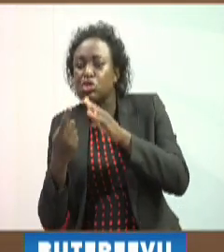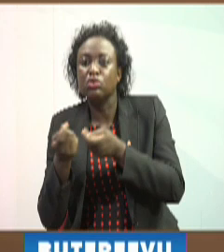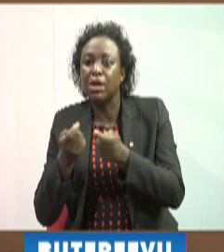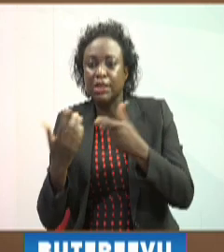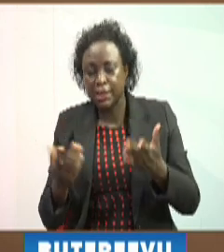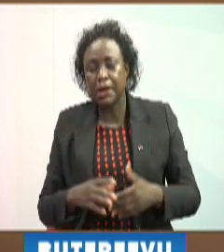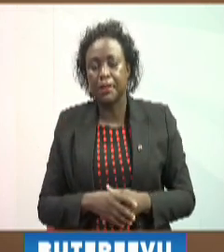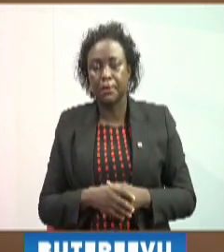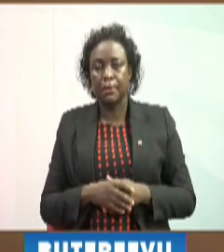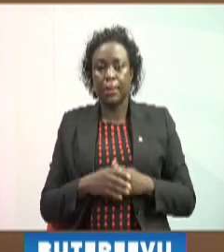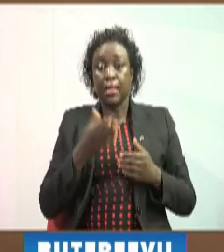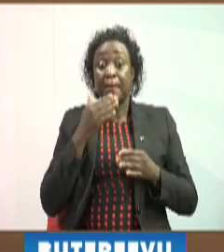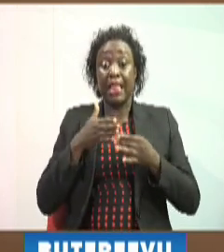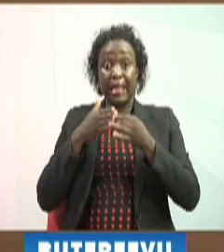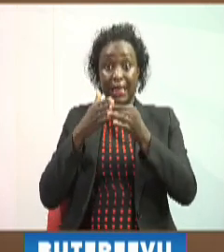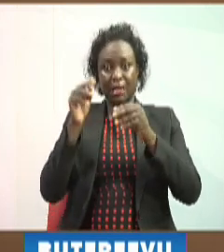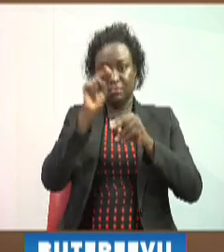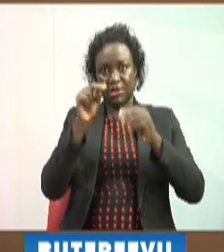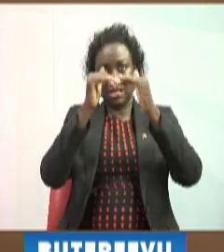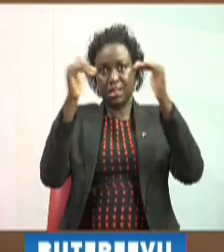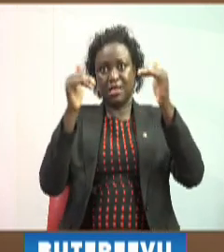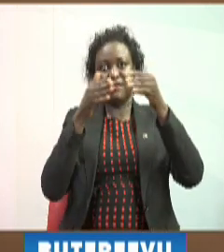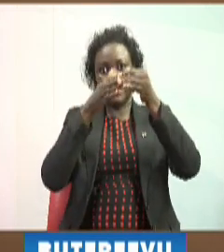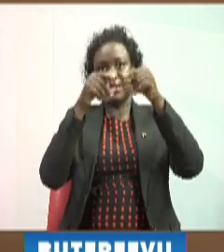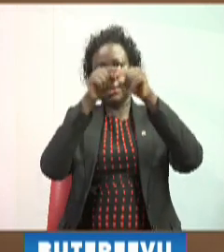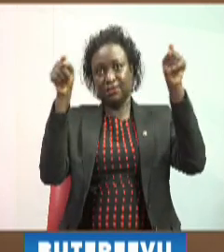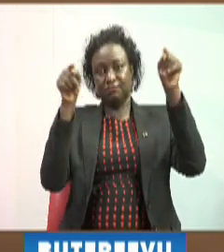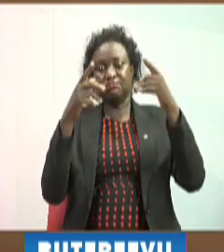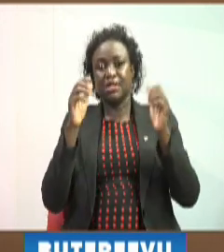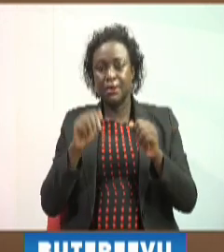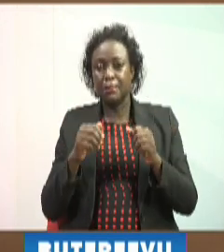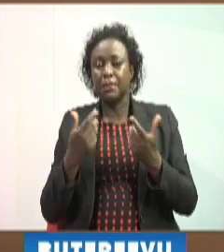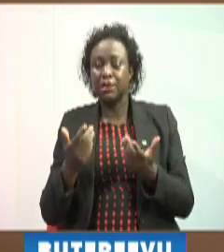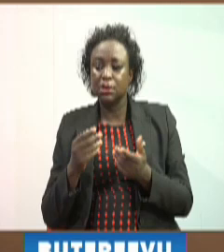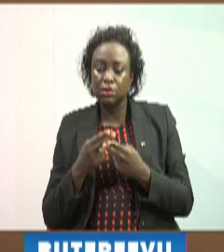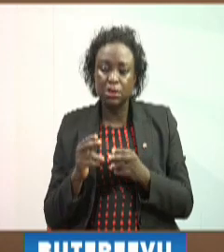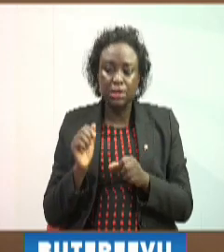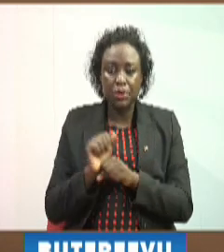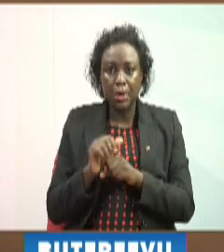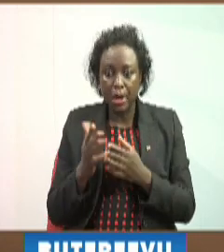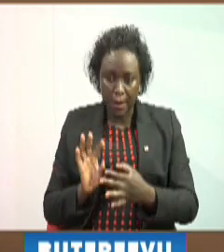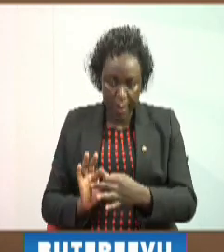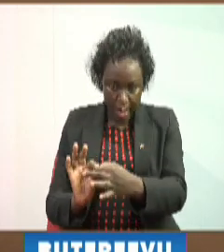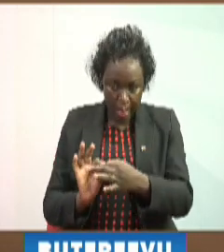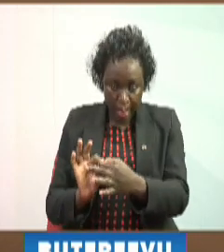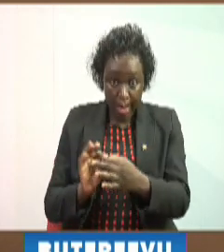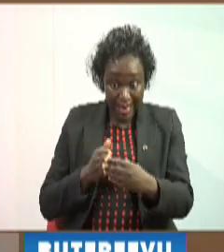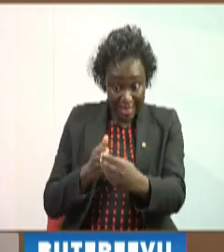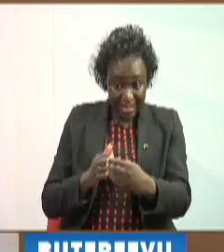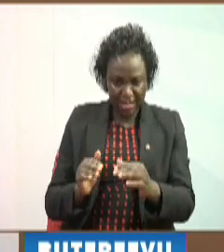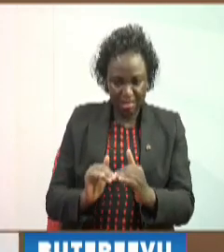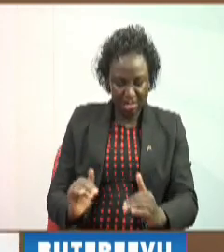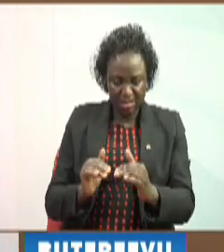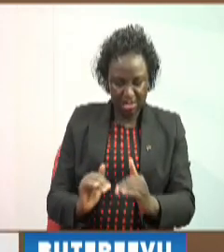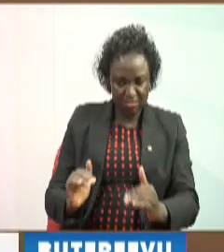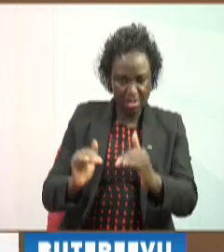that leadership at national level starts to work in concert with the leadership at the lower levels, so